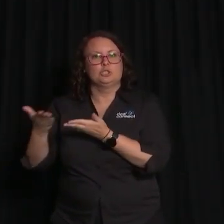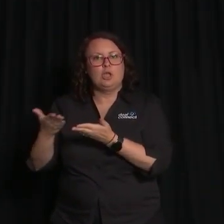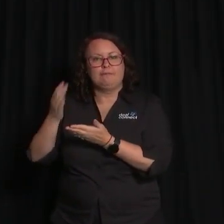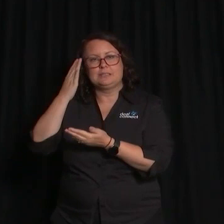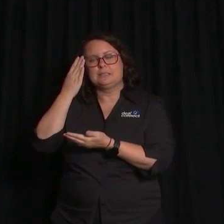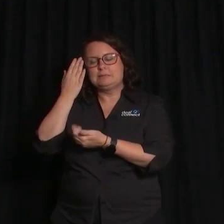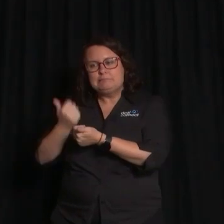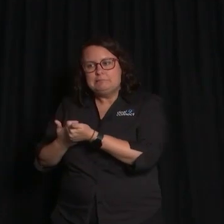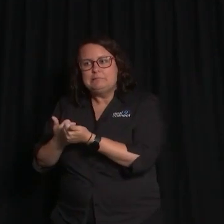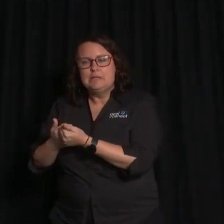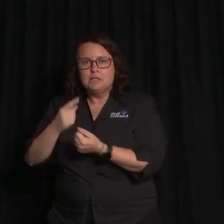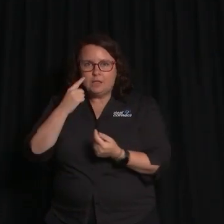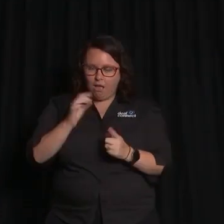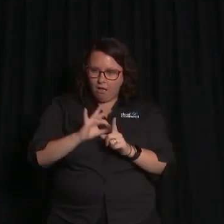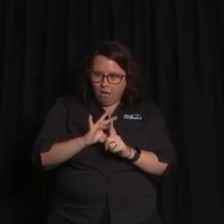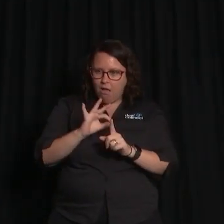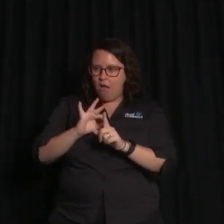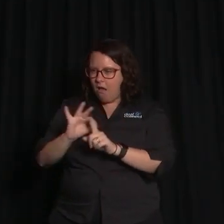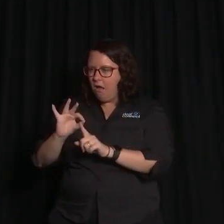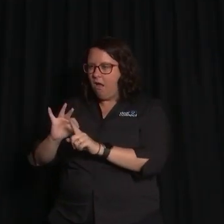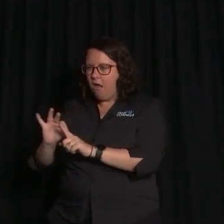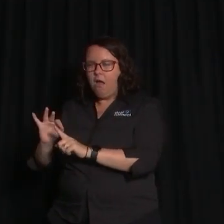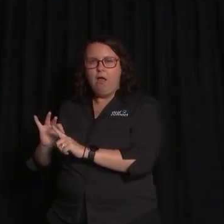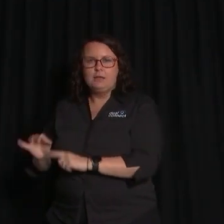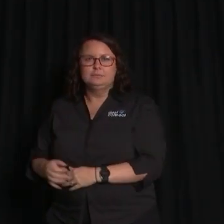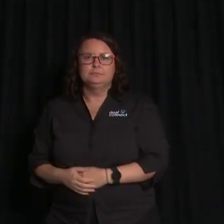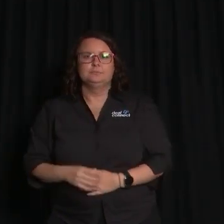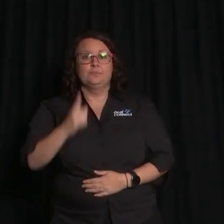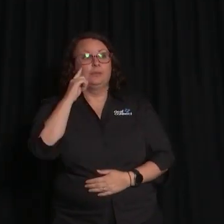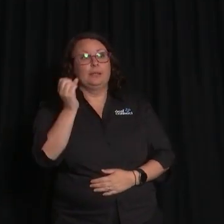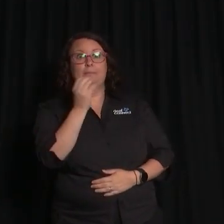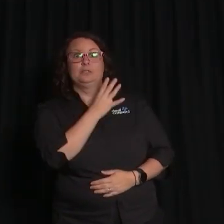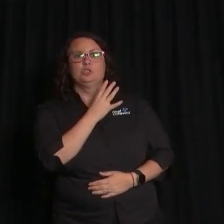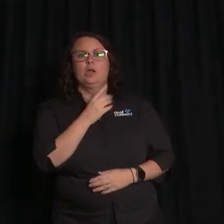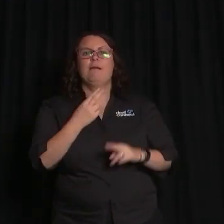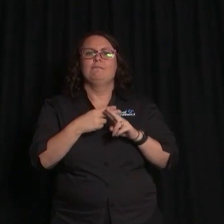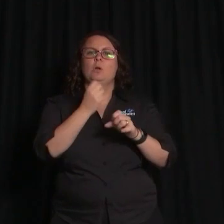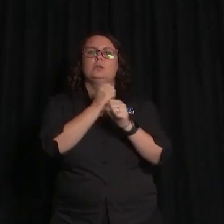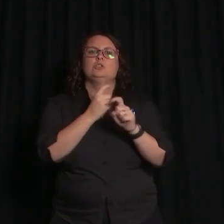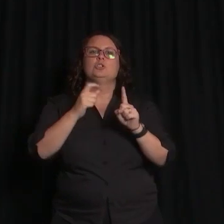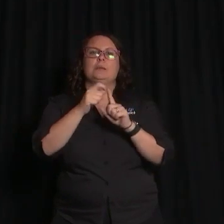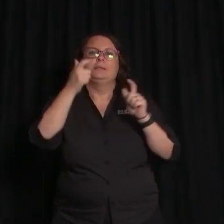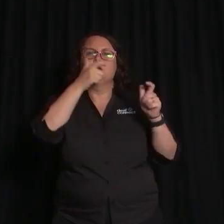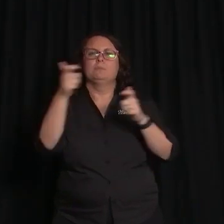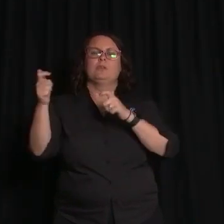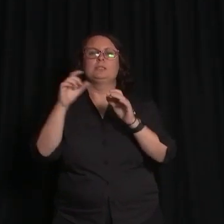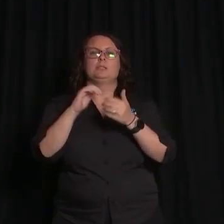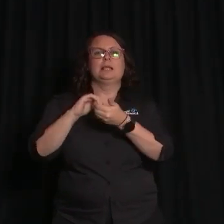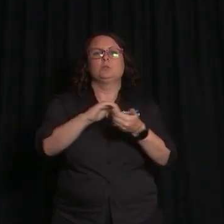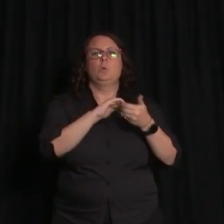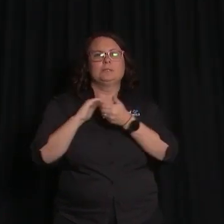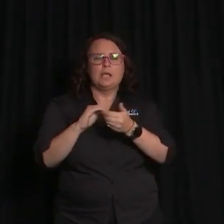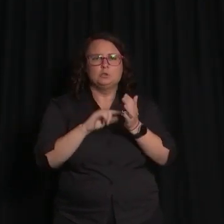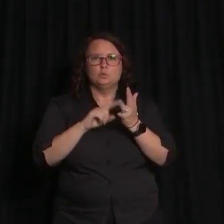out there. The image here is just a document that I helped produce for GP Supervisors Association, just to try and get